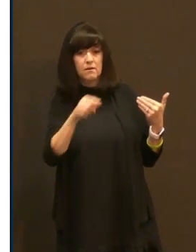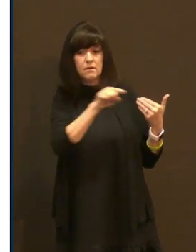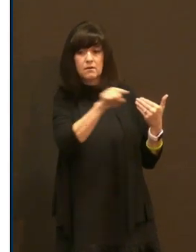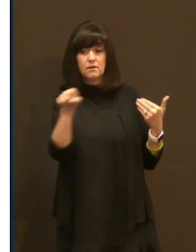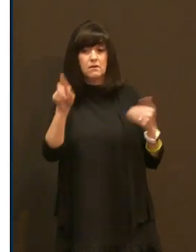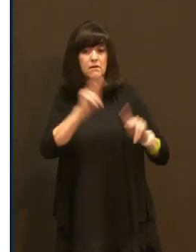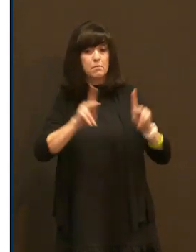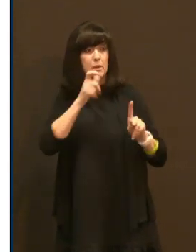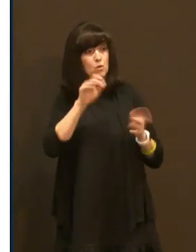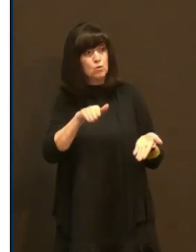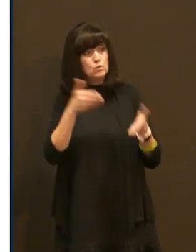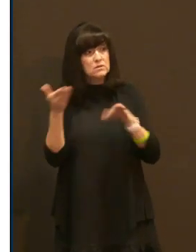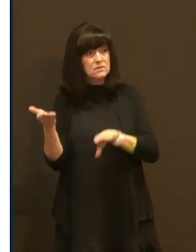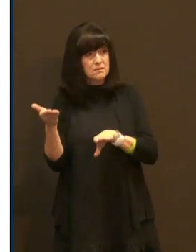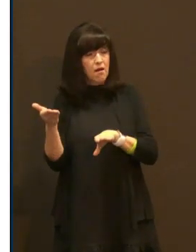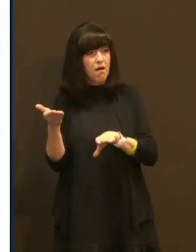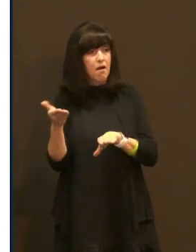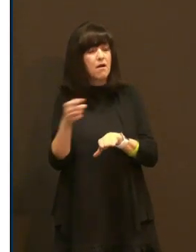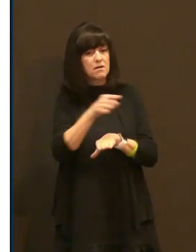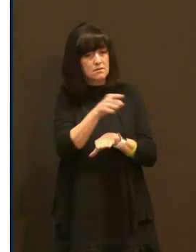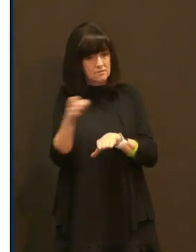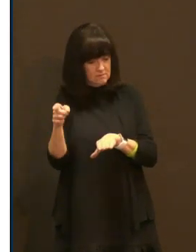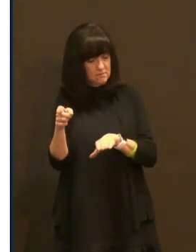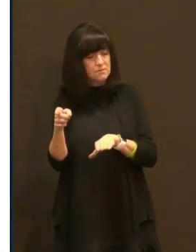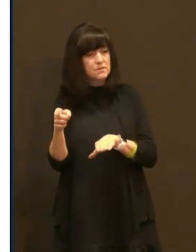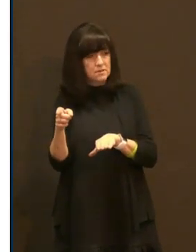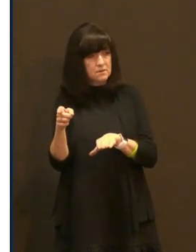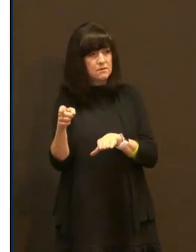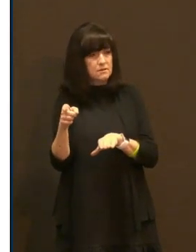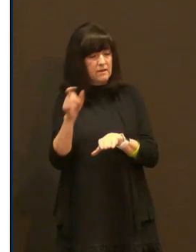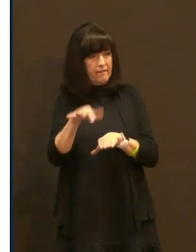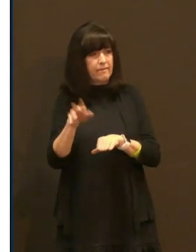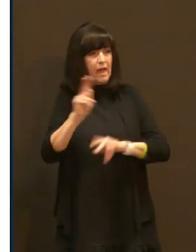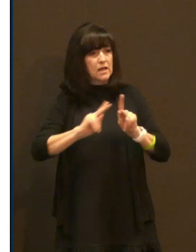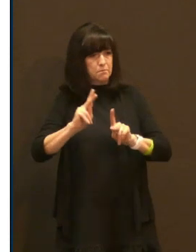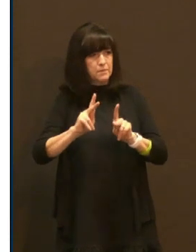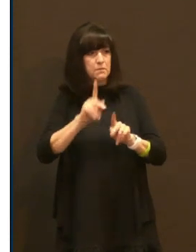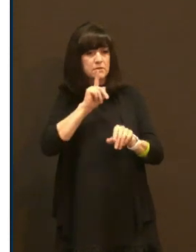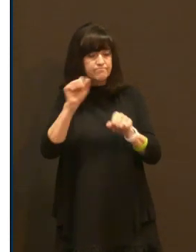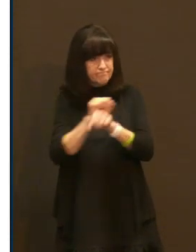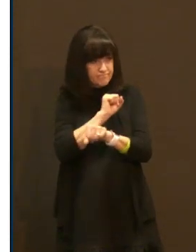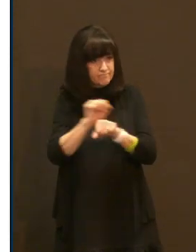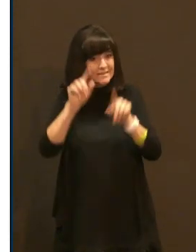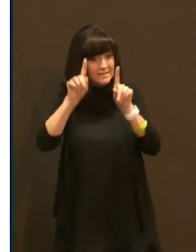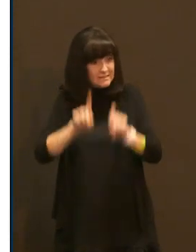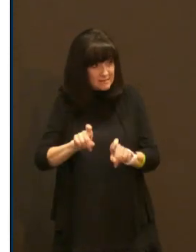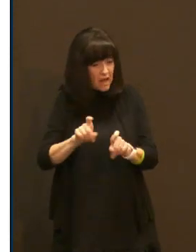have been individuals who've had a positive PCR result.